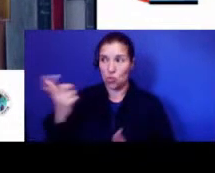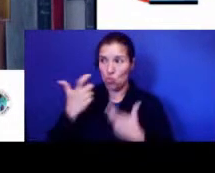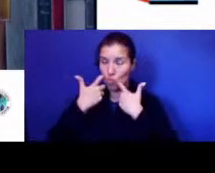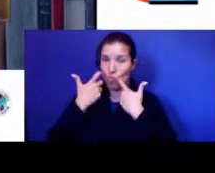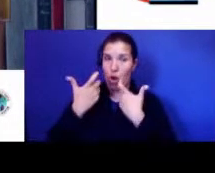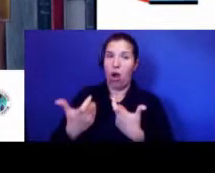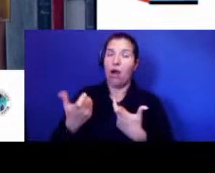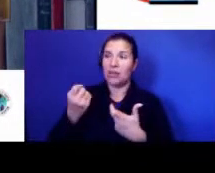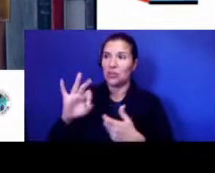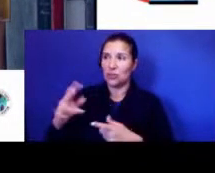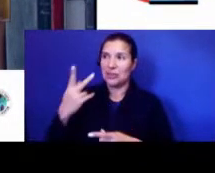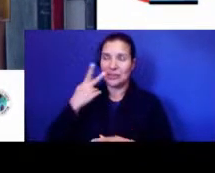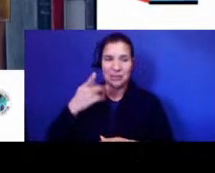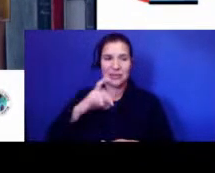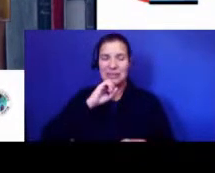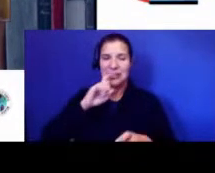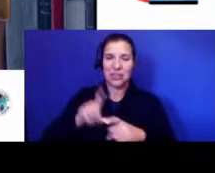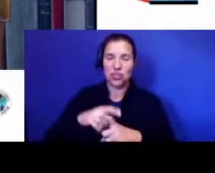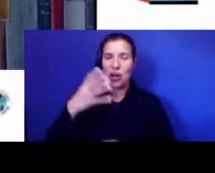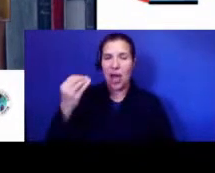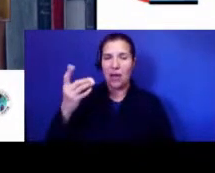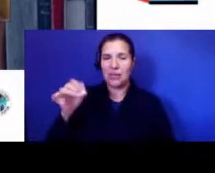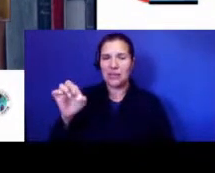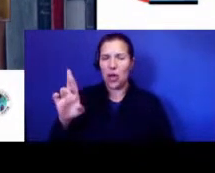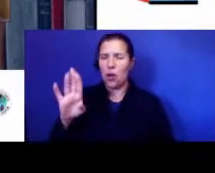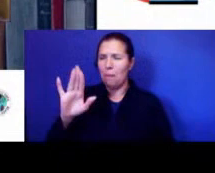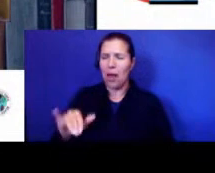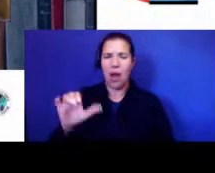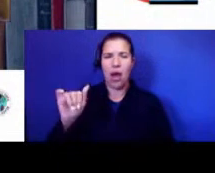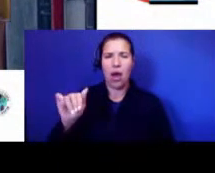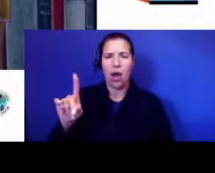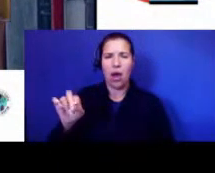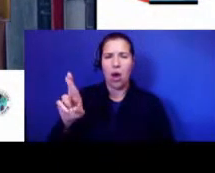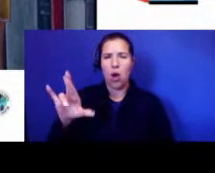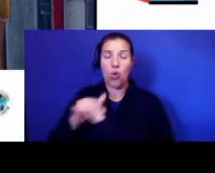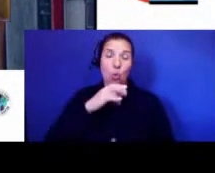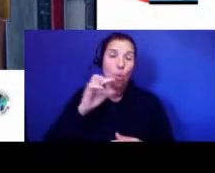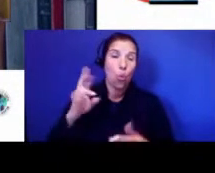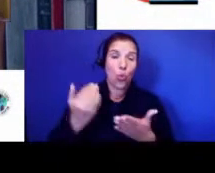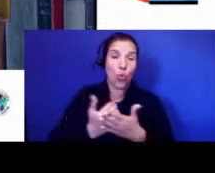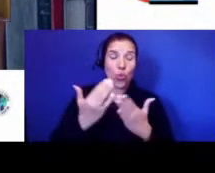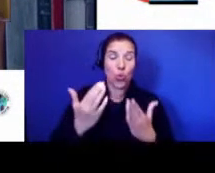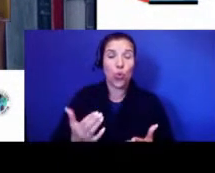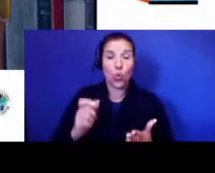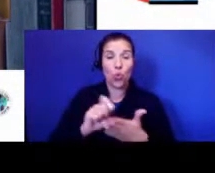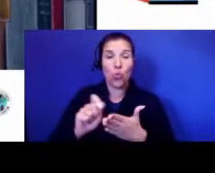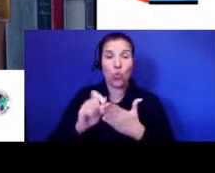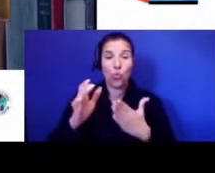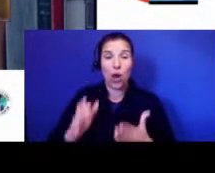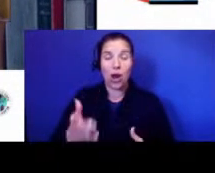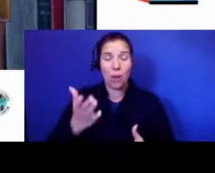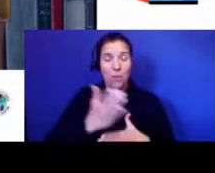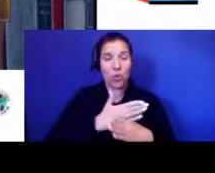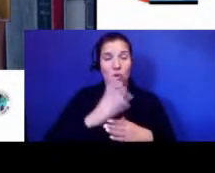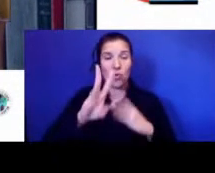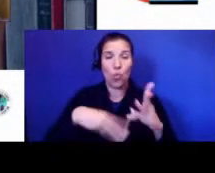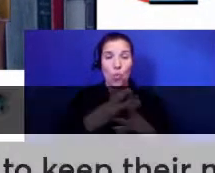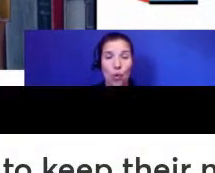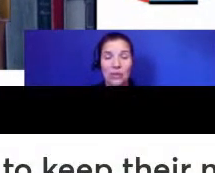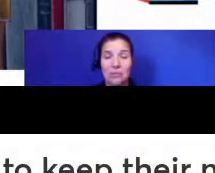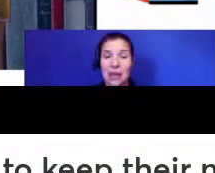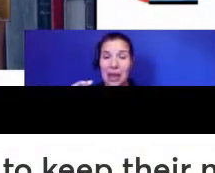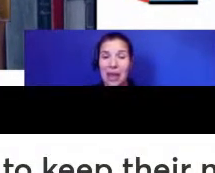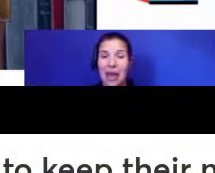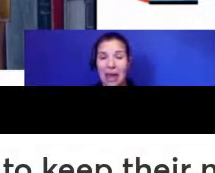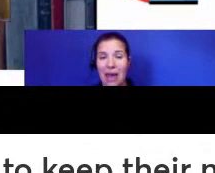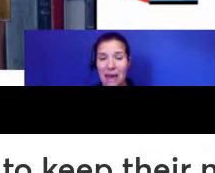Sister Outsider by Audre Lorde, and books by newer writers like Ta-Nehisi Coates, Between the World and Me, Heavy by Casey